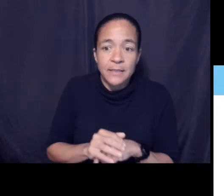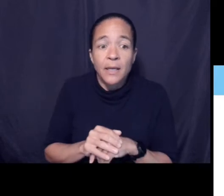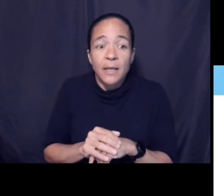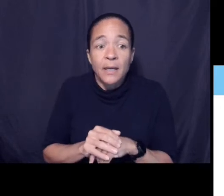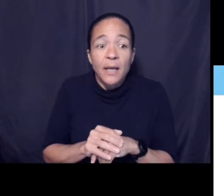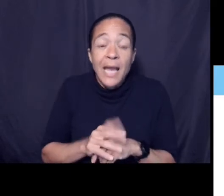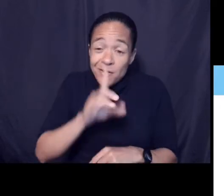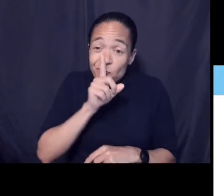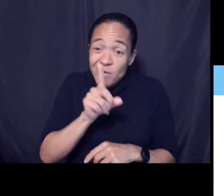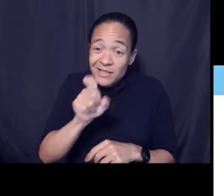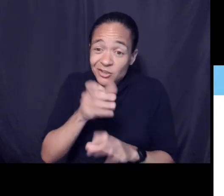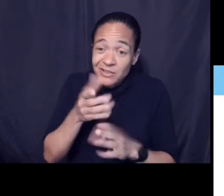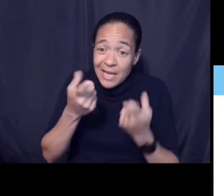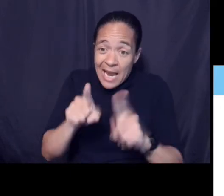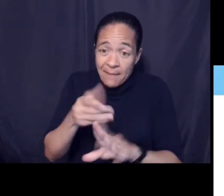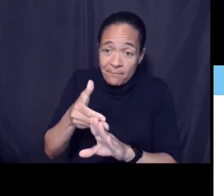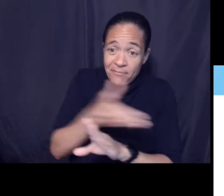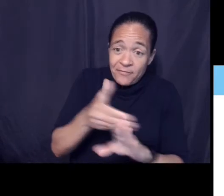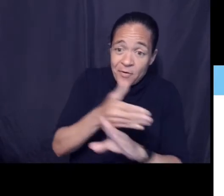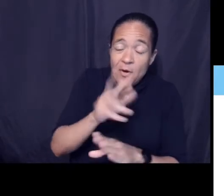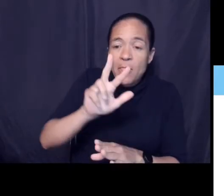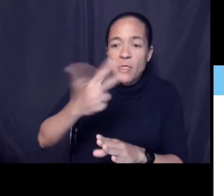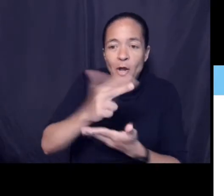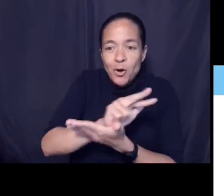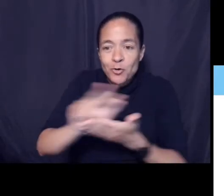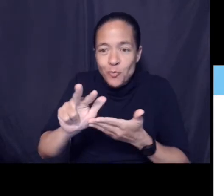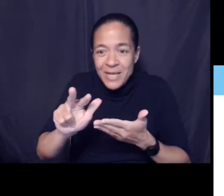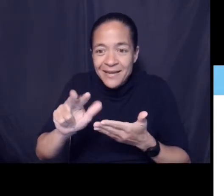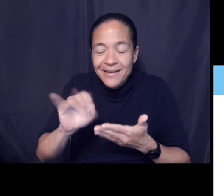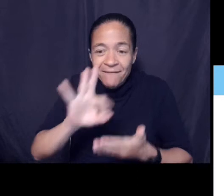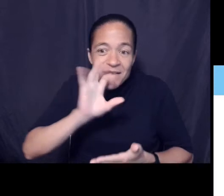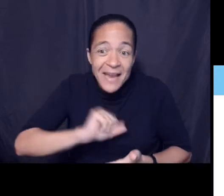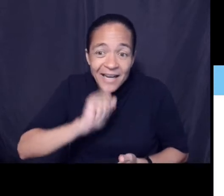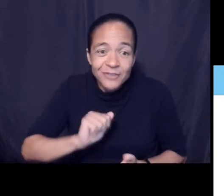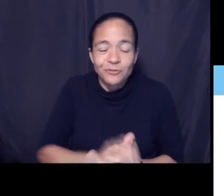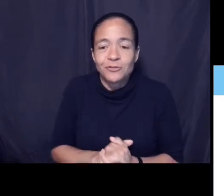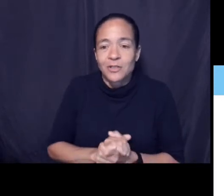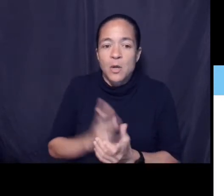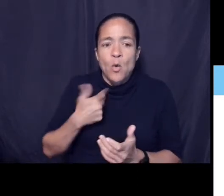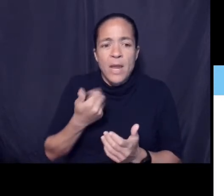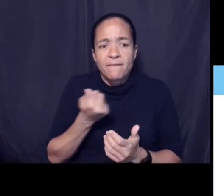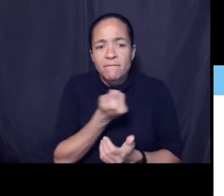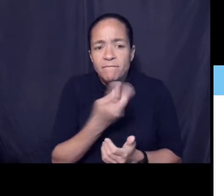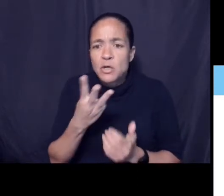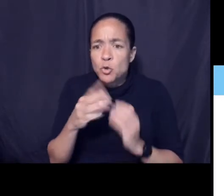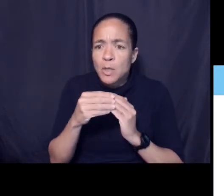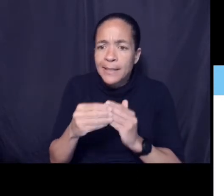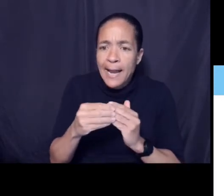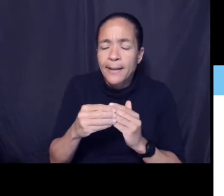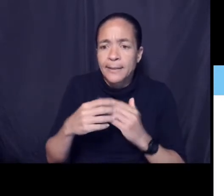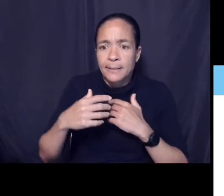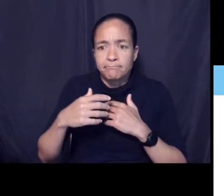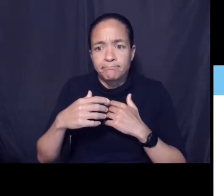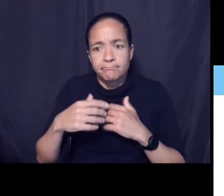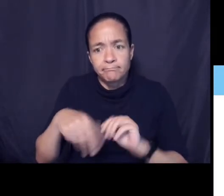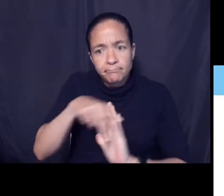that would take place before the 3rd week of life. We have a couple of guiding principles that help us know